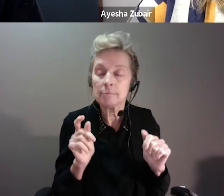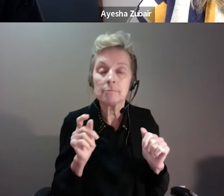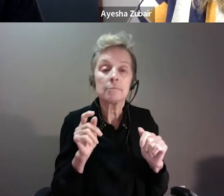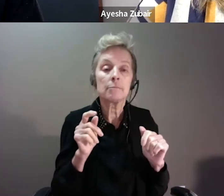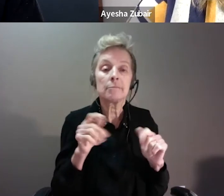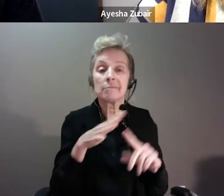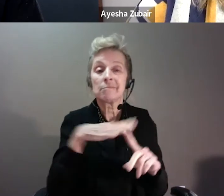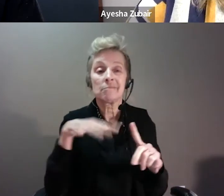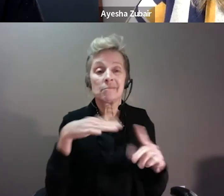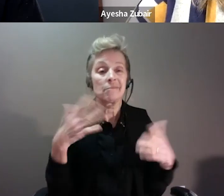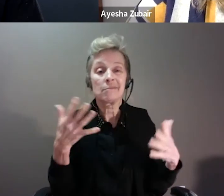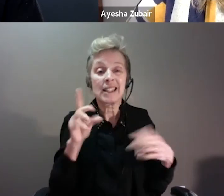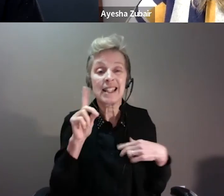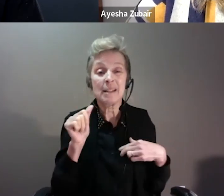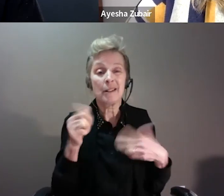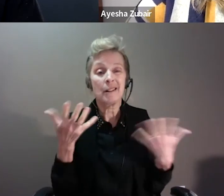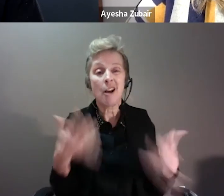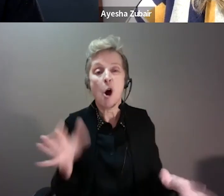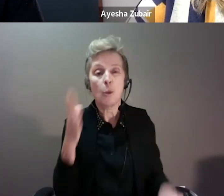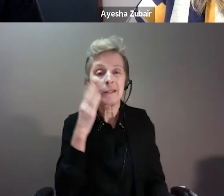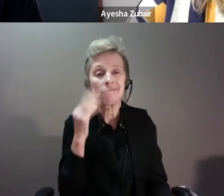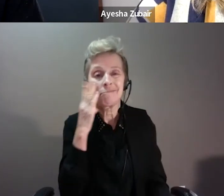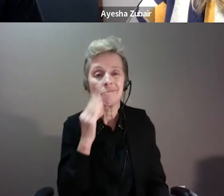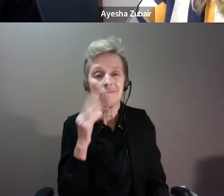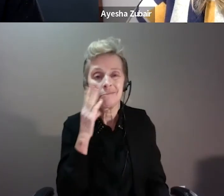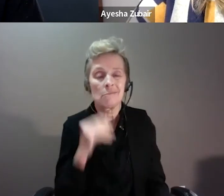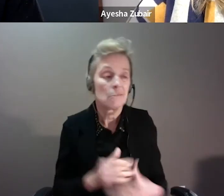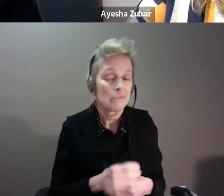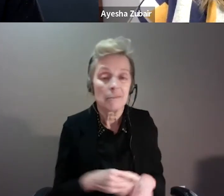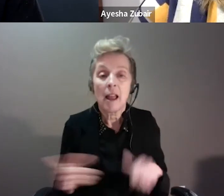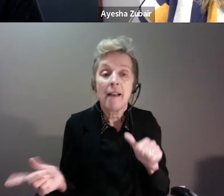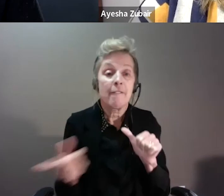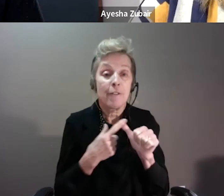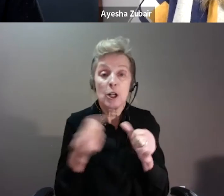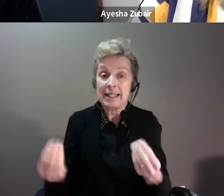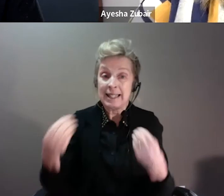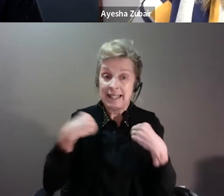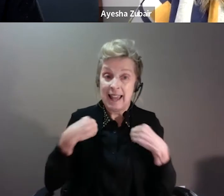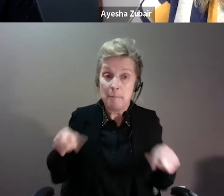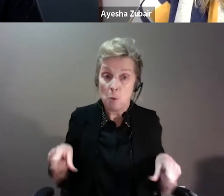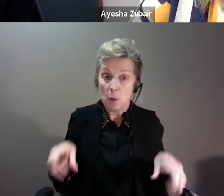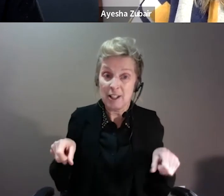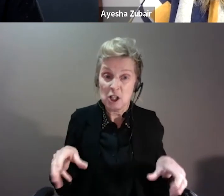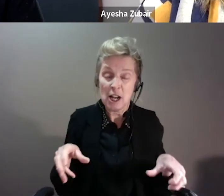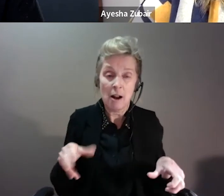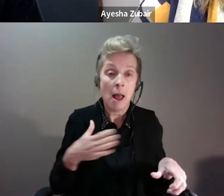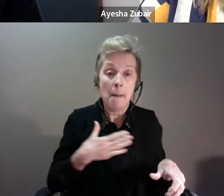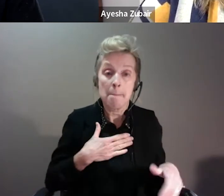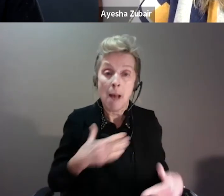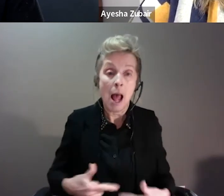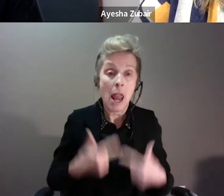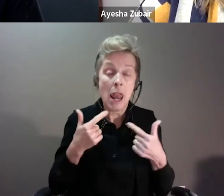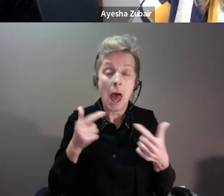know already. Right? Like when I think about when I was first prescribed my wheelchair, that turned my life like